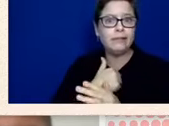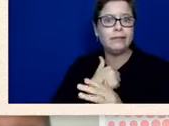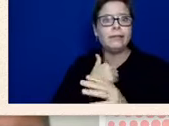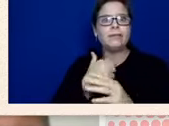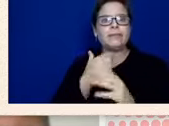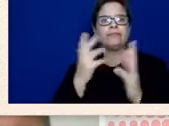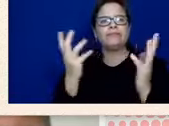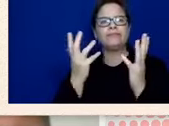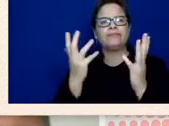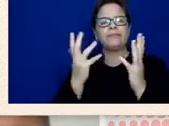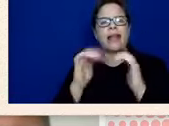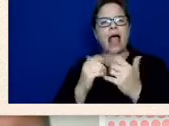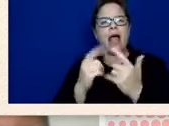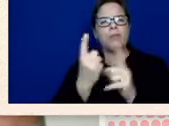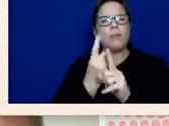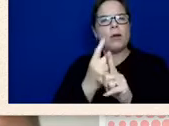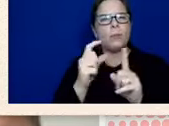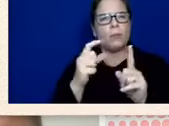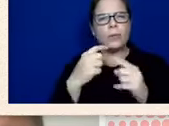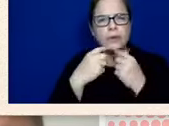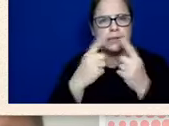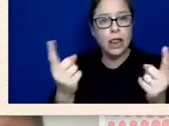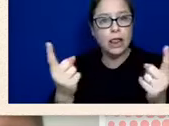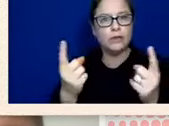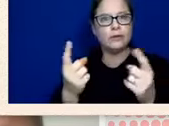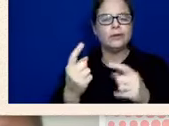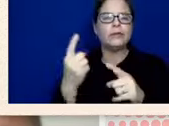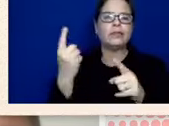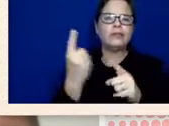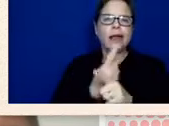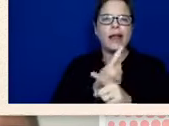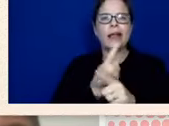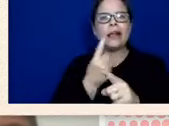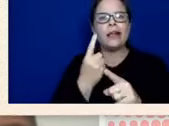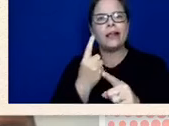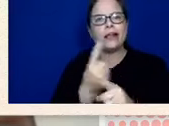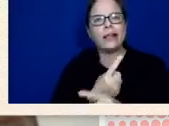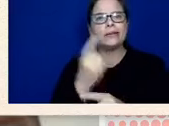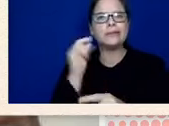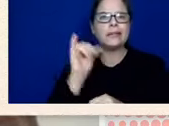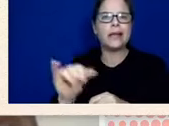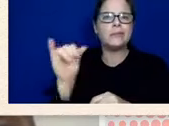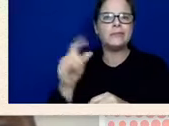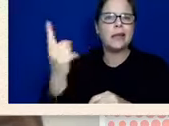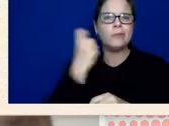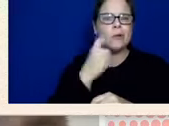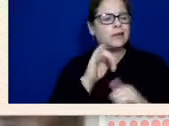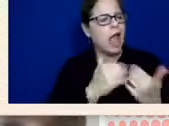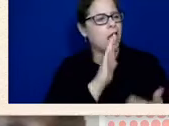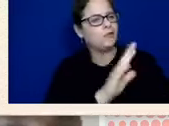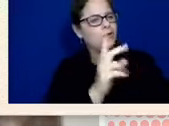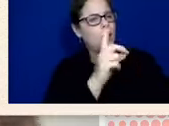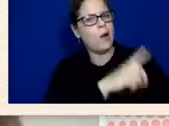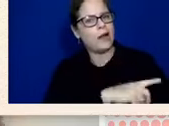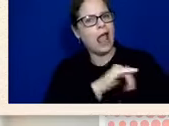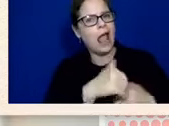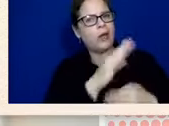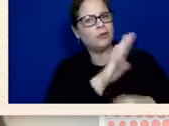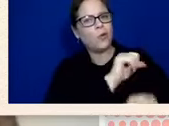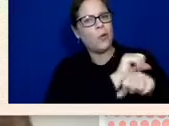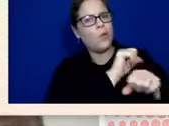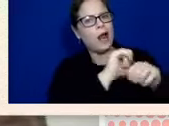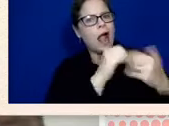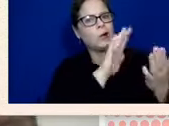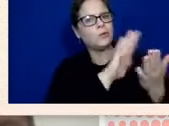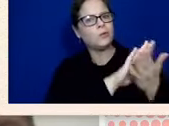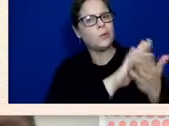this to you, that routine questions were like, how was your day? How was work? How was school? How was this?